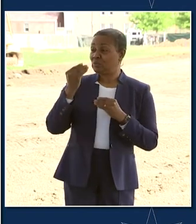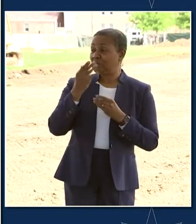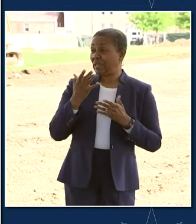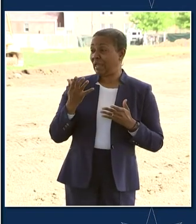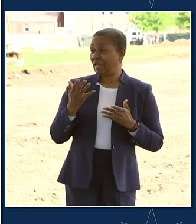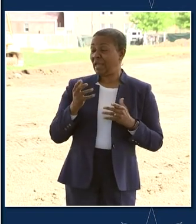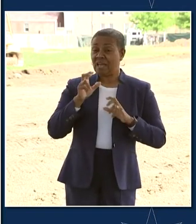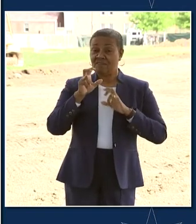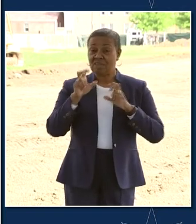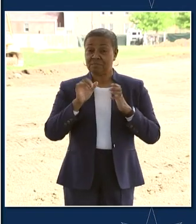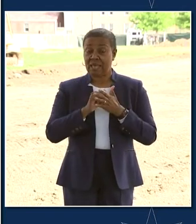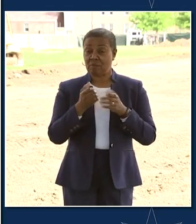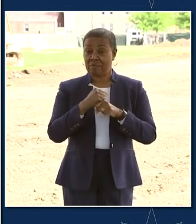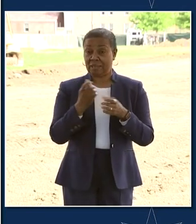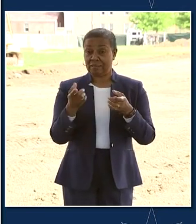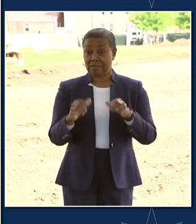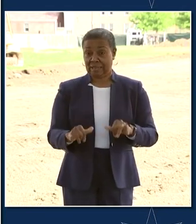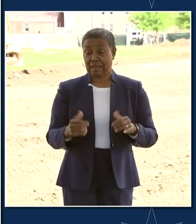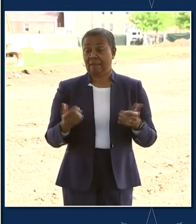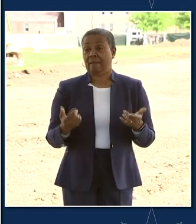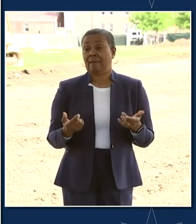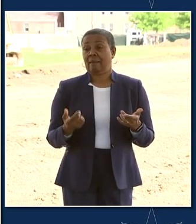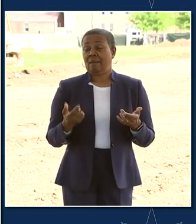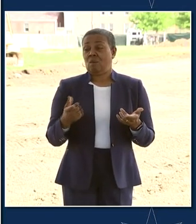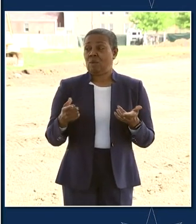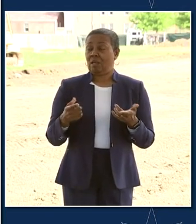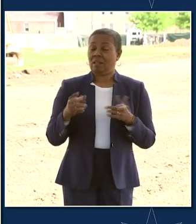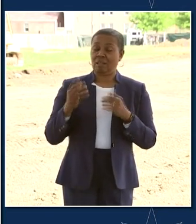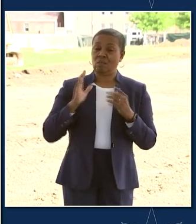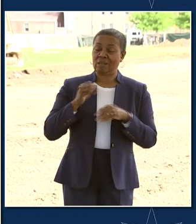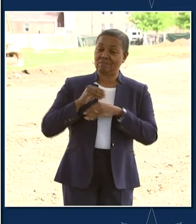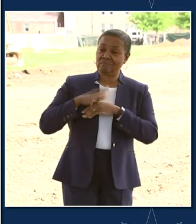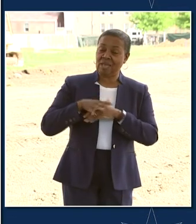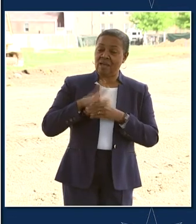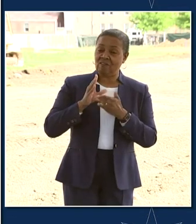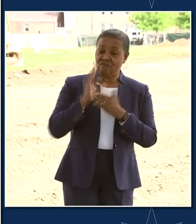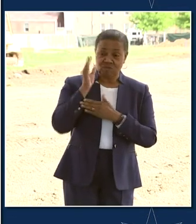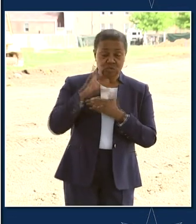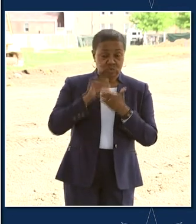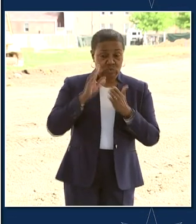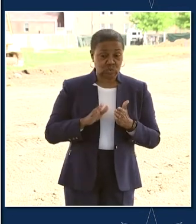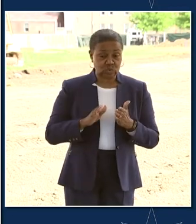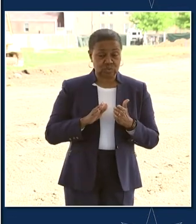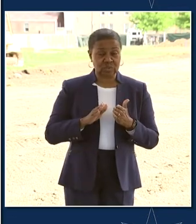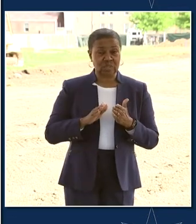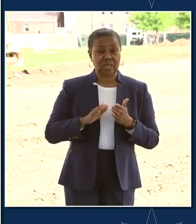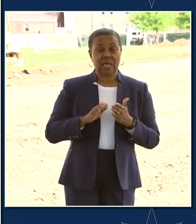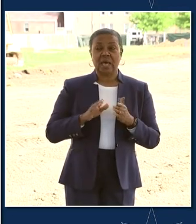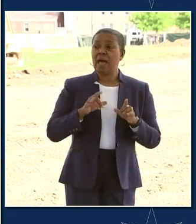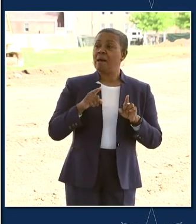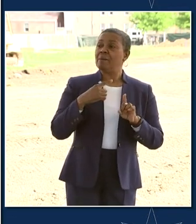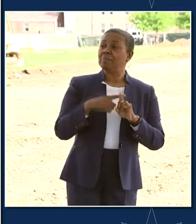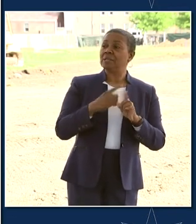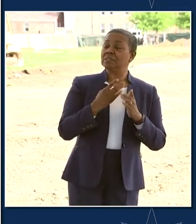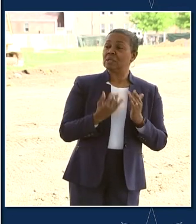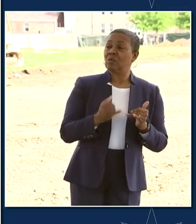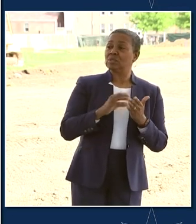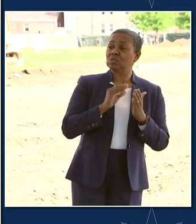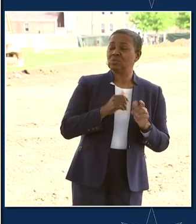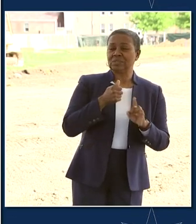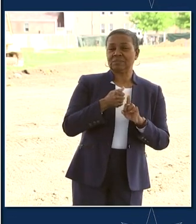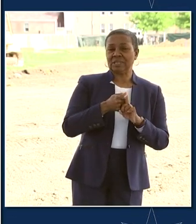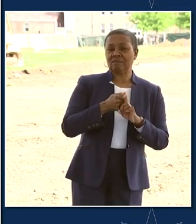the investments that we're making today will redound to the future students when the current students are themselves